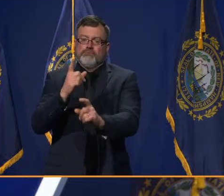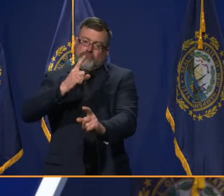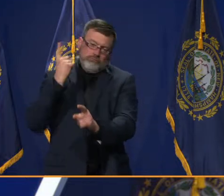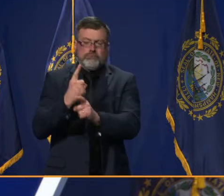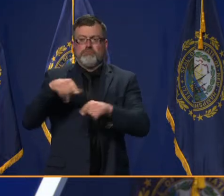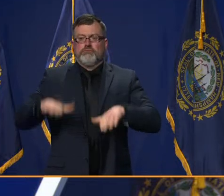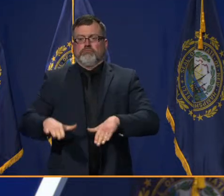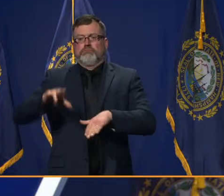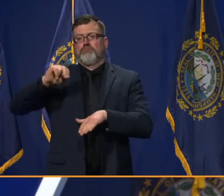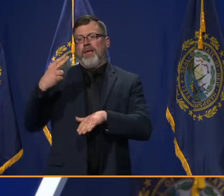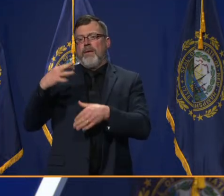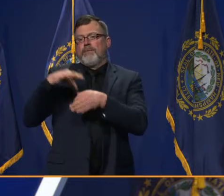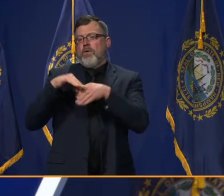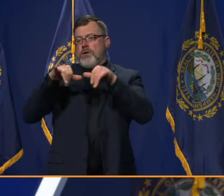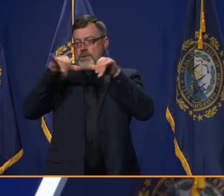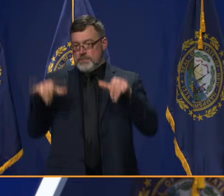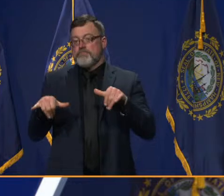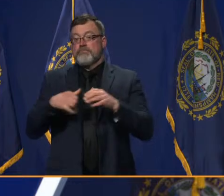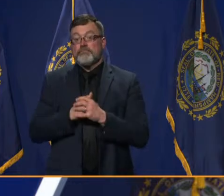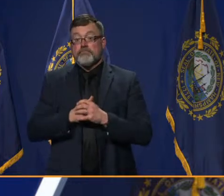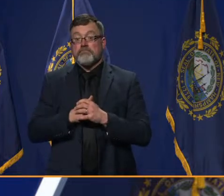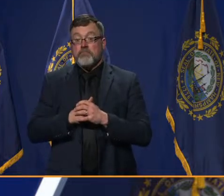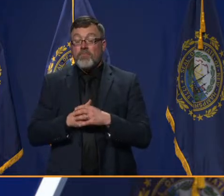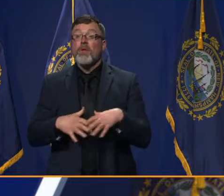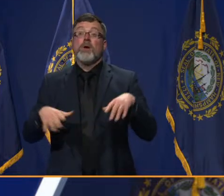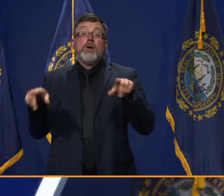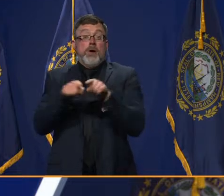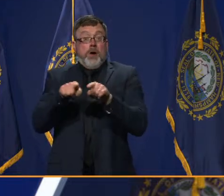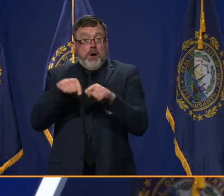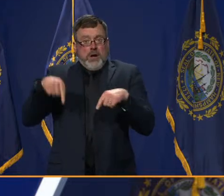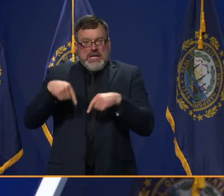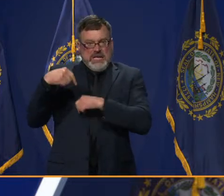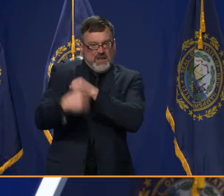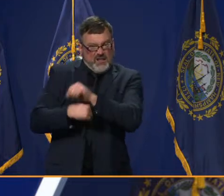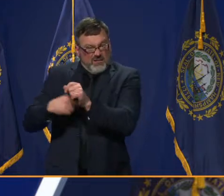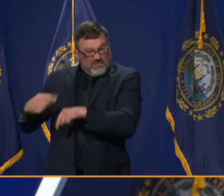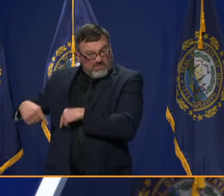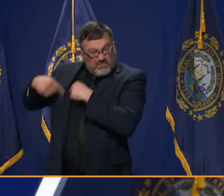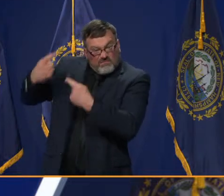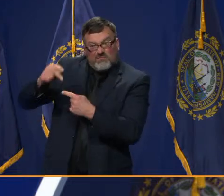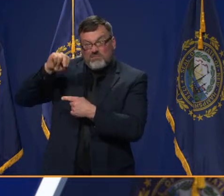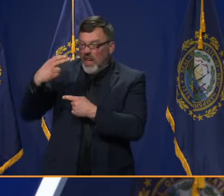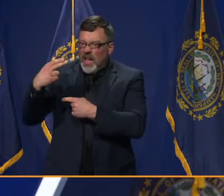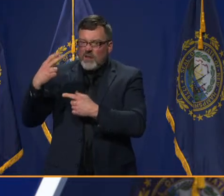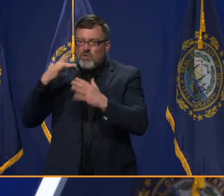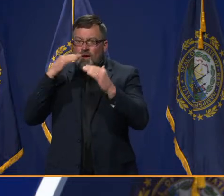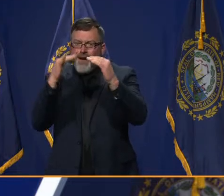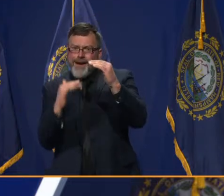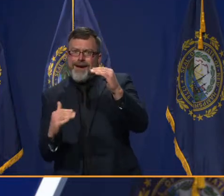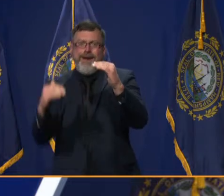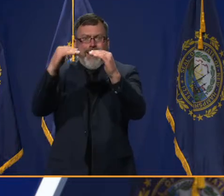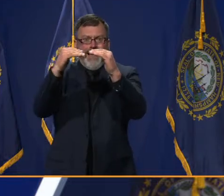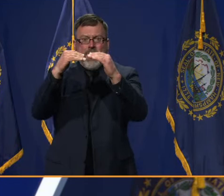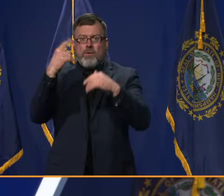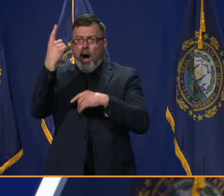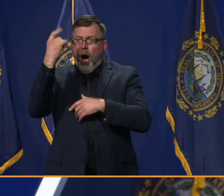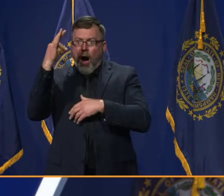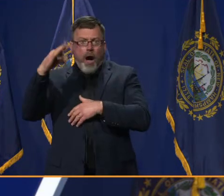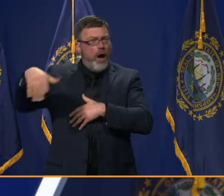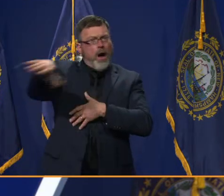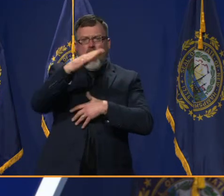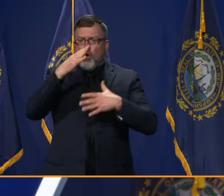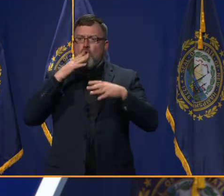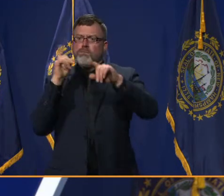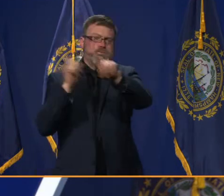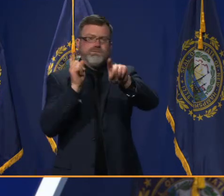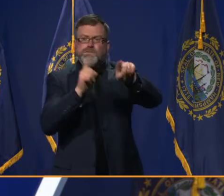voting process. Once again this year, New Hampshire has been ranked as not only having one of the highest voter turnouts, but